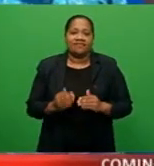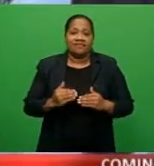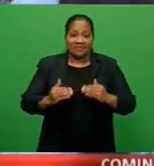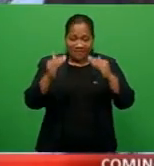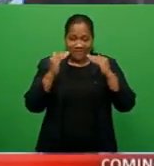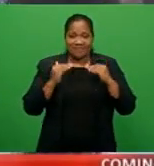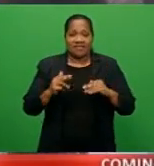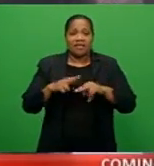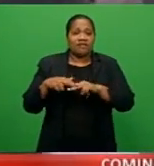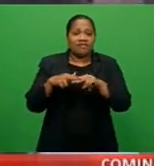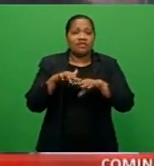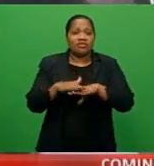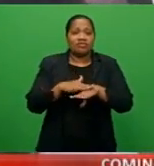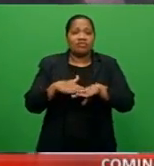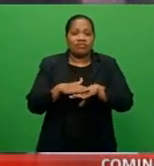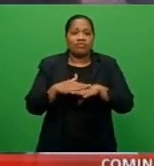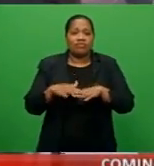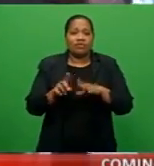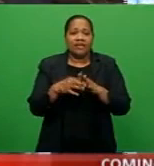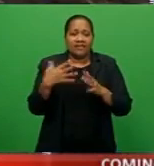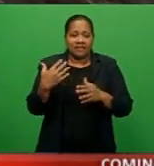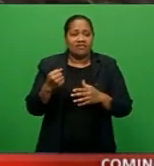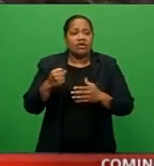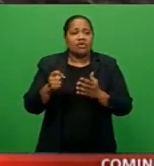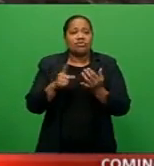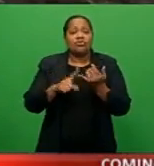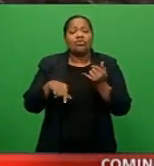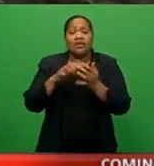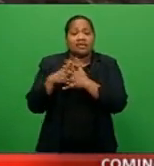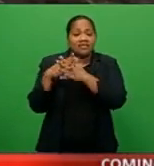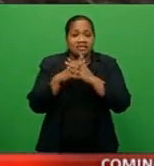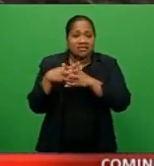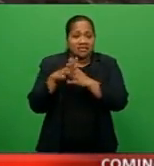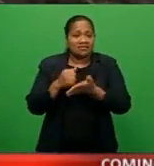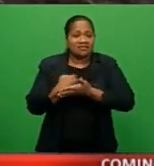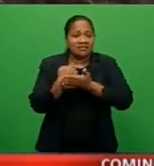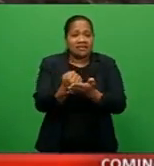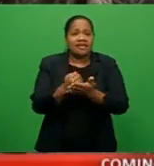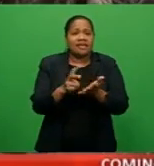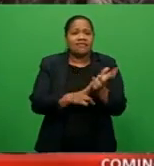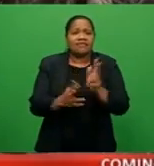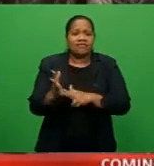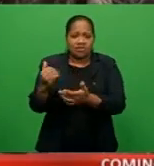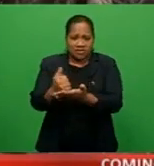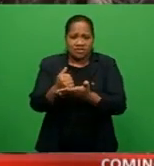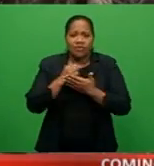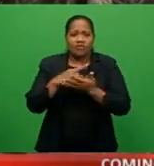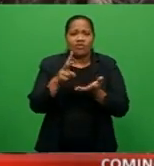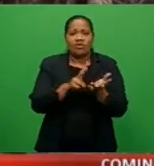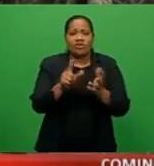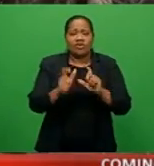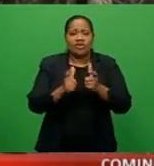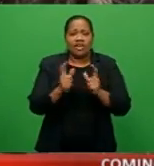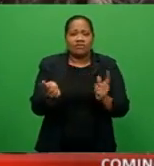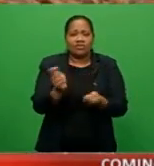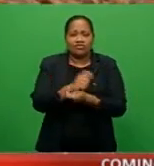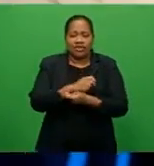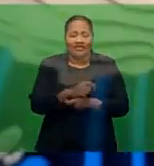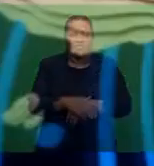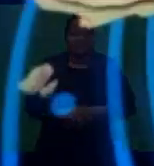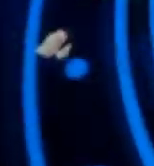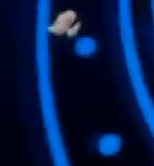Up ahead, Fiji's Blue Lane gets US support, and villagers get support for climate change fight.